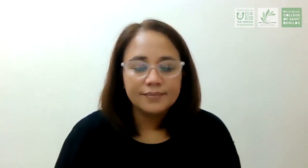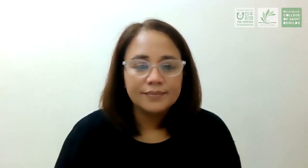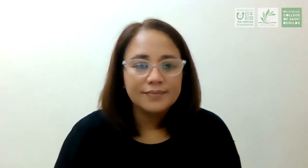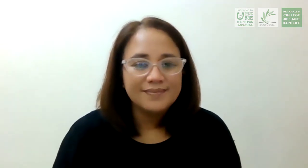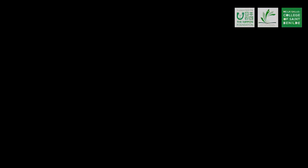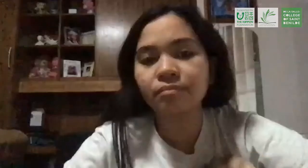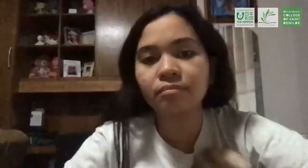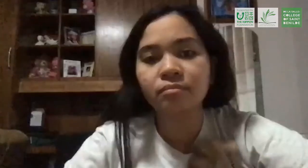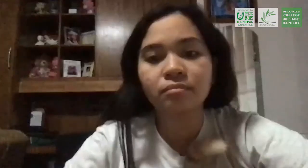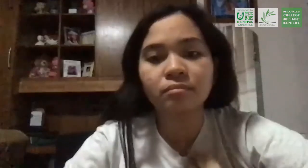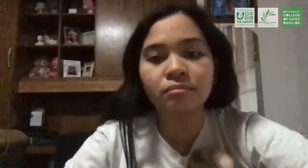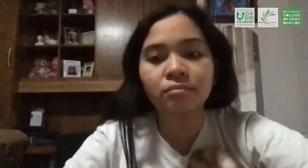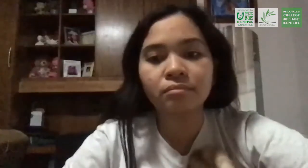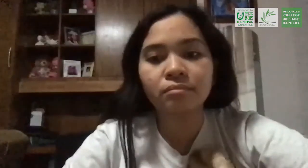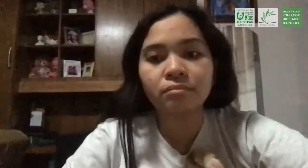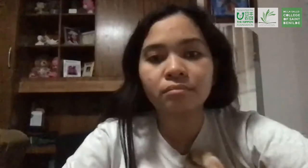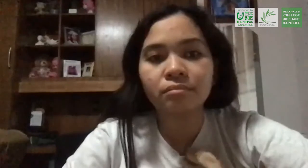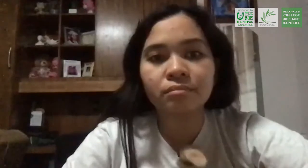Thank you, sir. One moment.